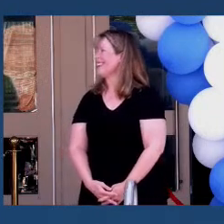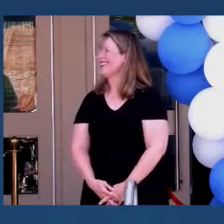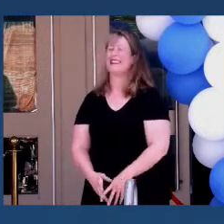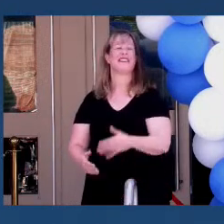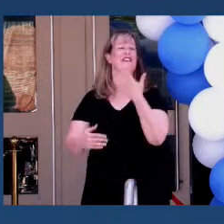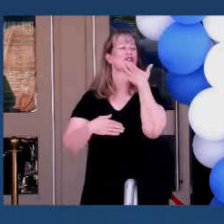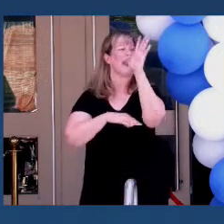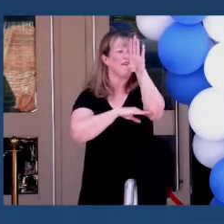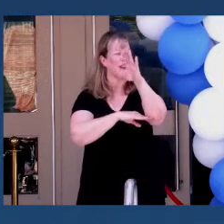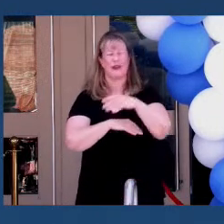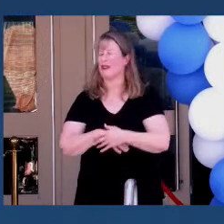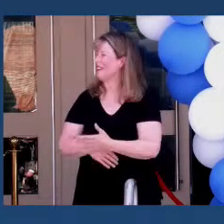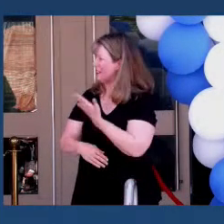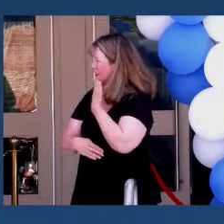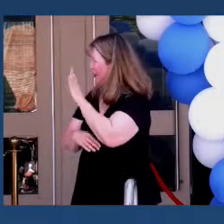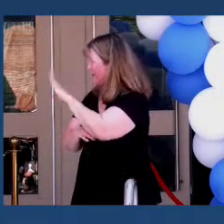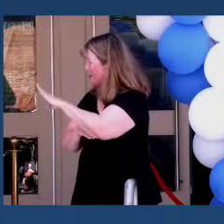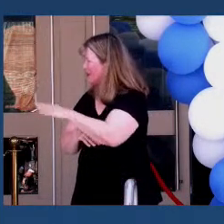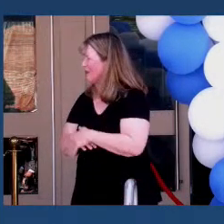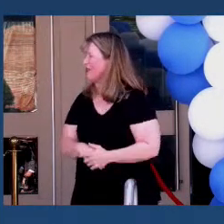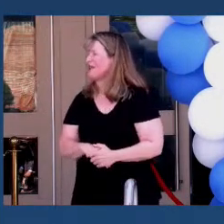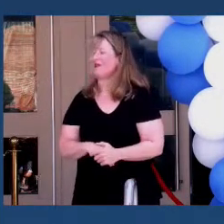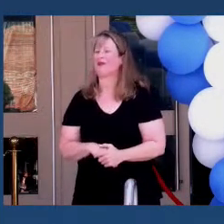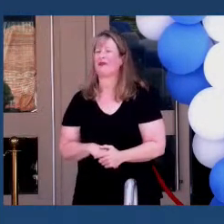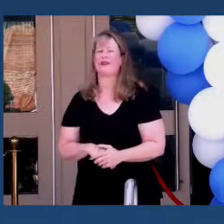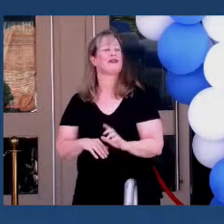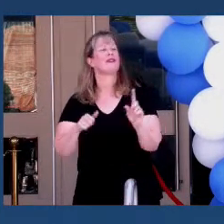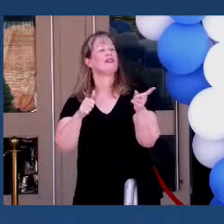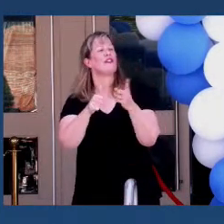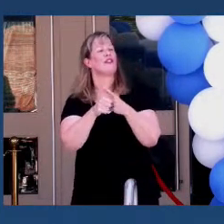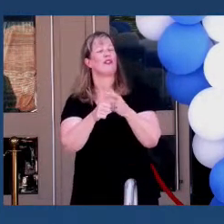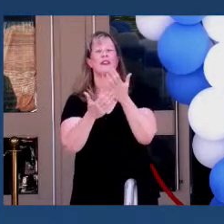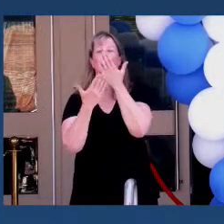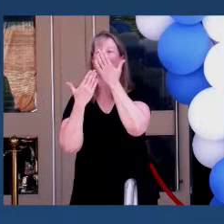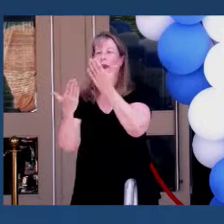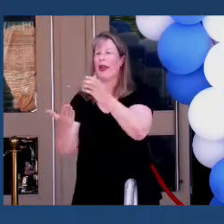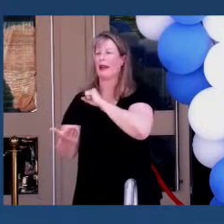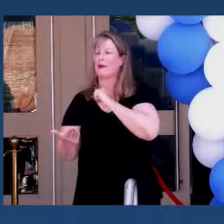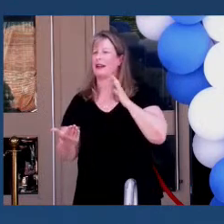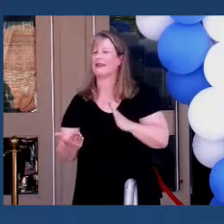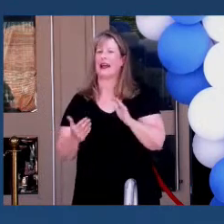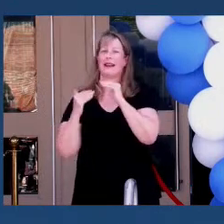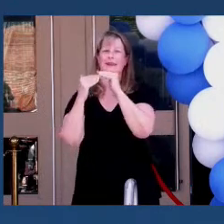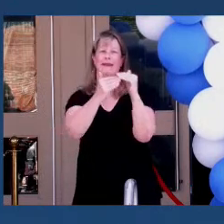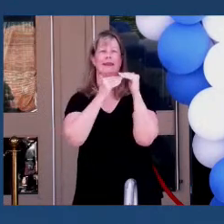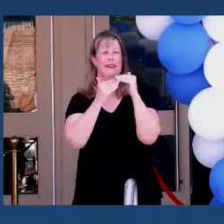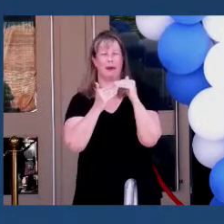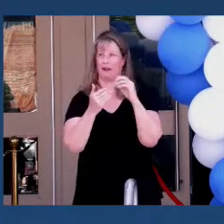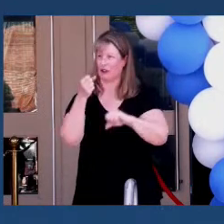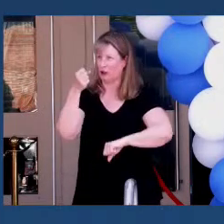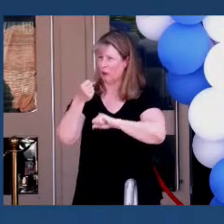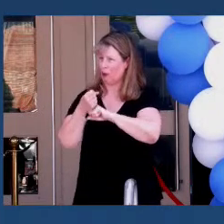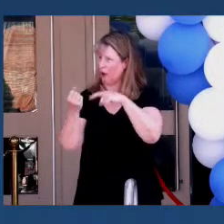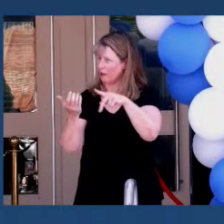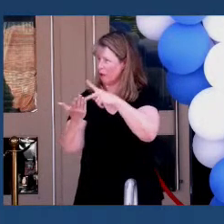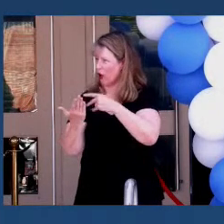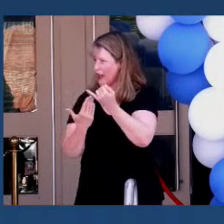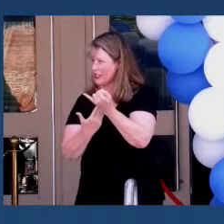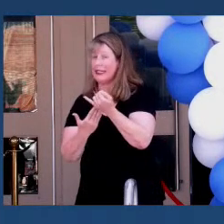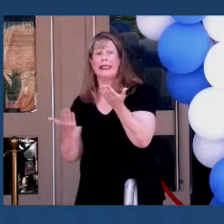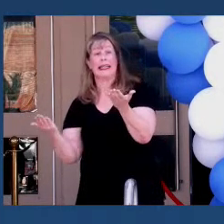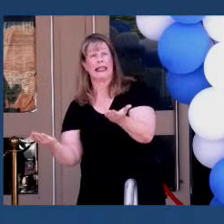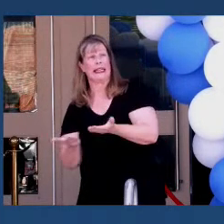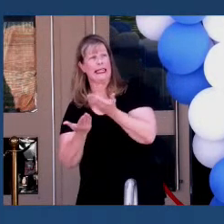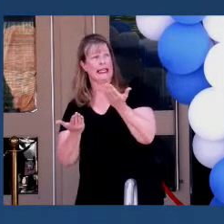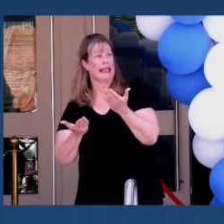Good afternoon. I would like to thank my Senate colleagues for their support in this project. Those that are here, if